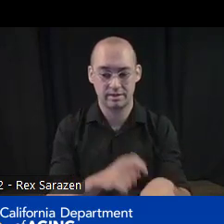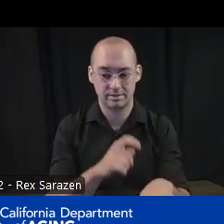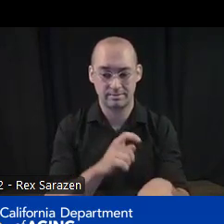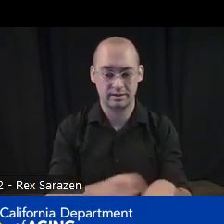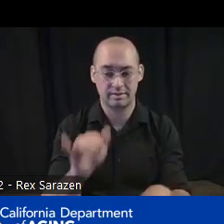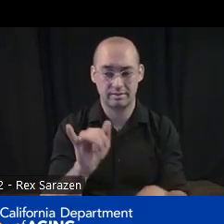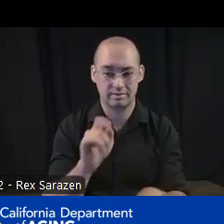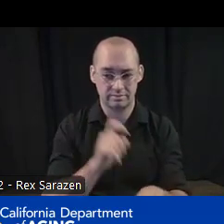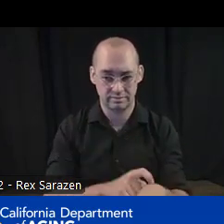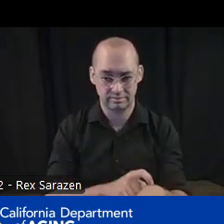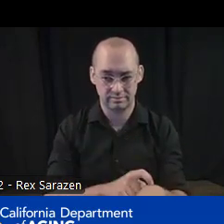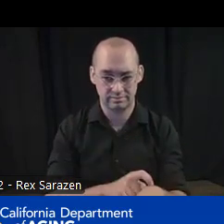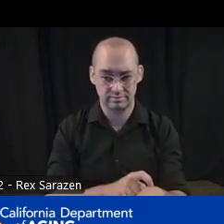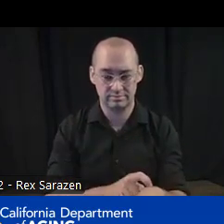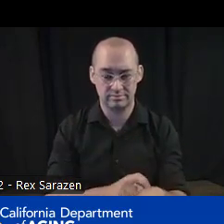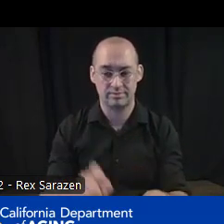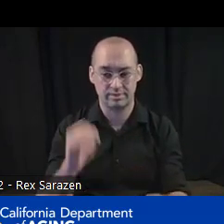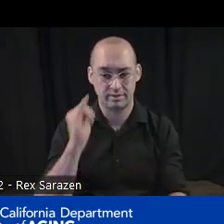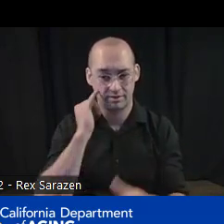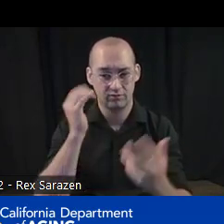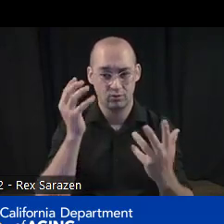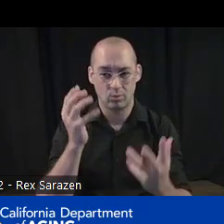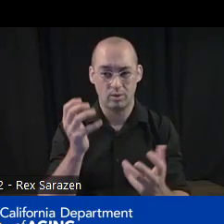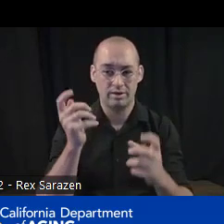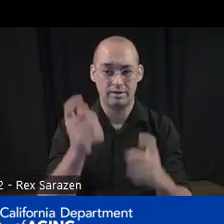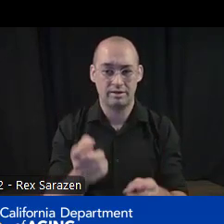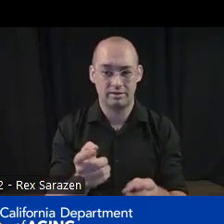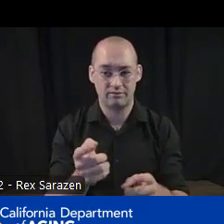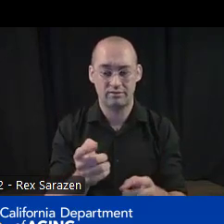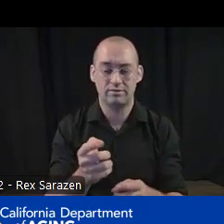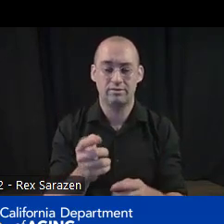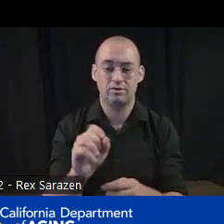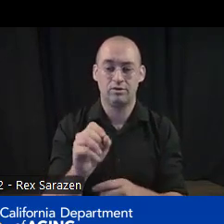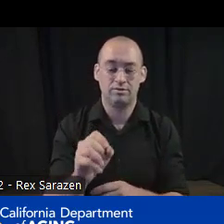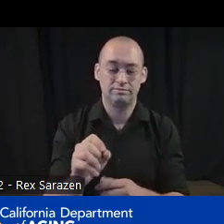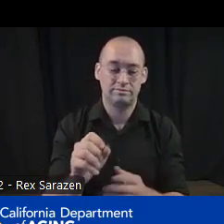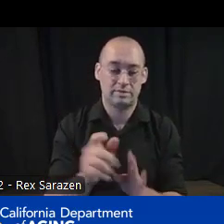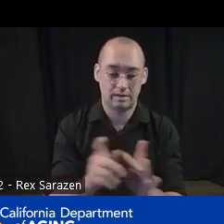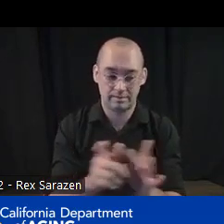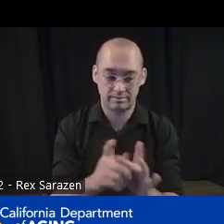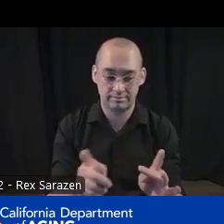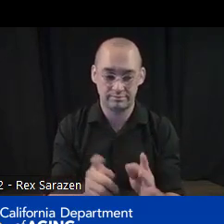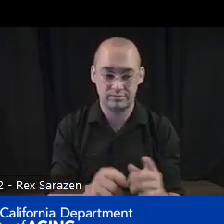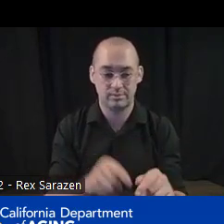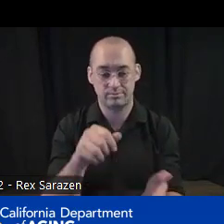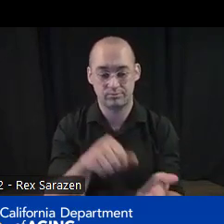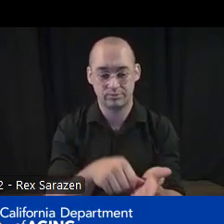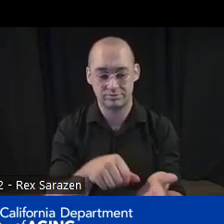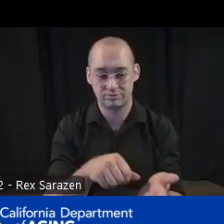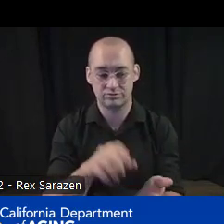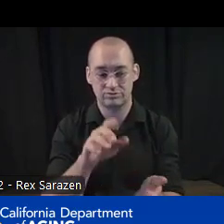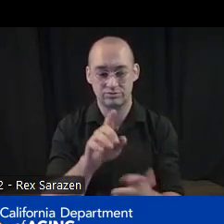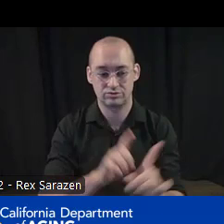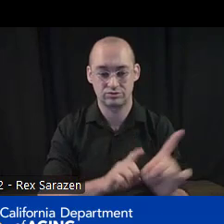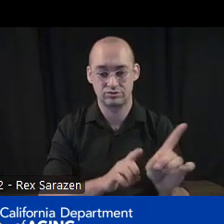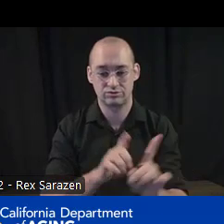you'd like to give an oral comment, please press *9. Rosie, can you